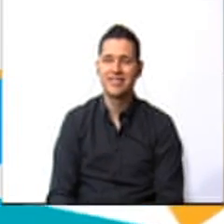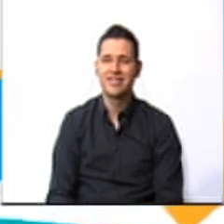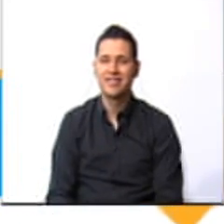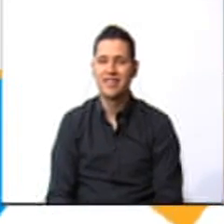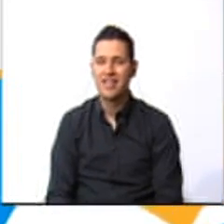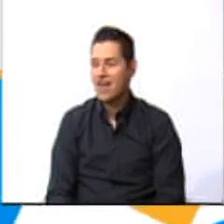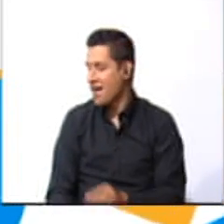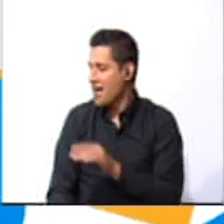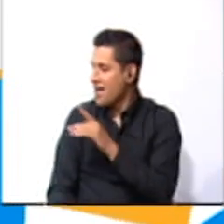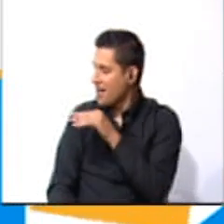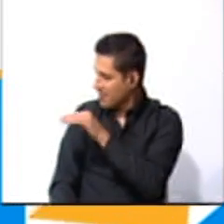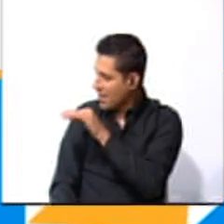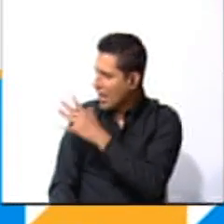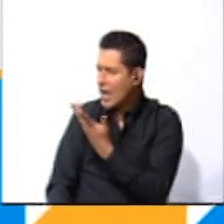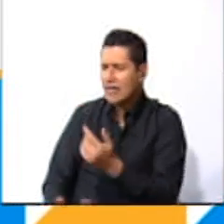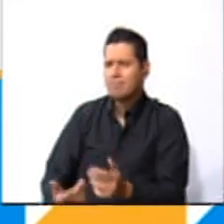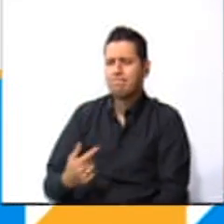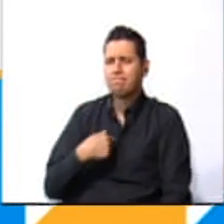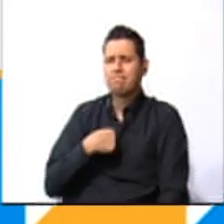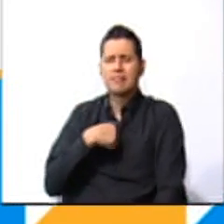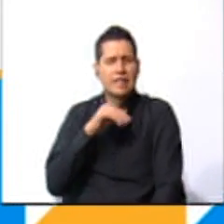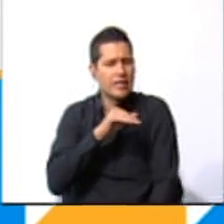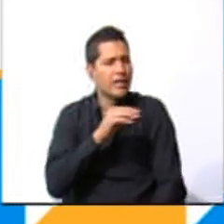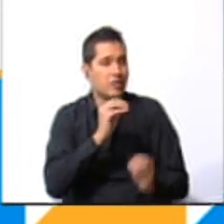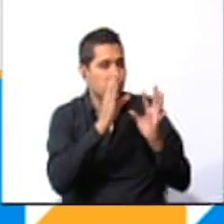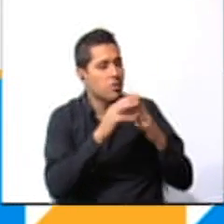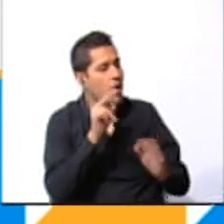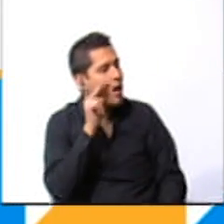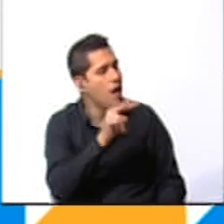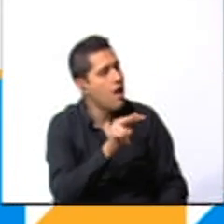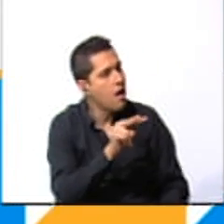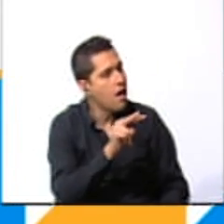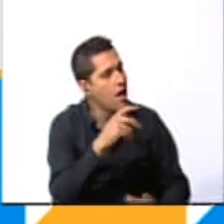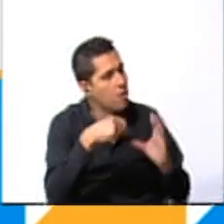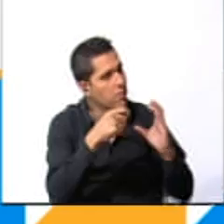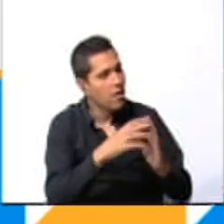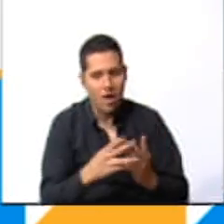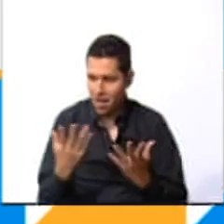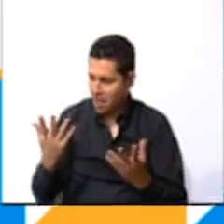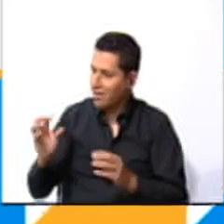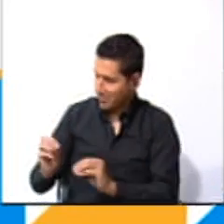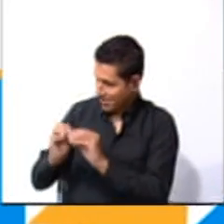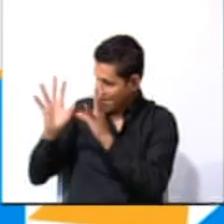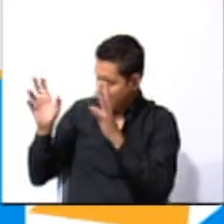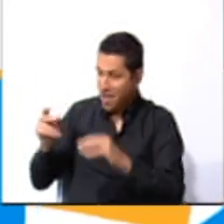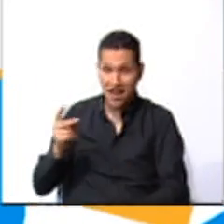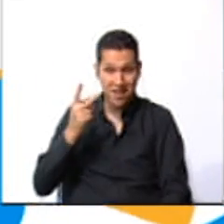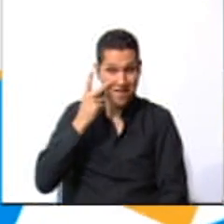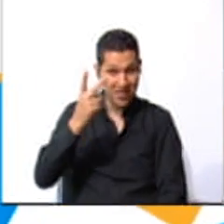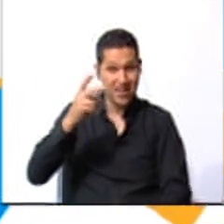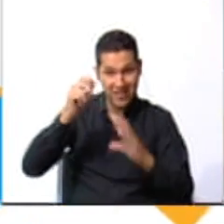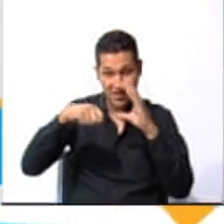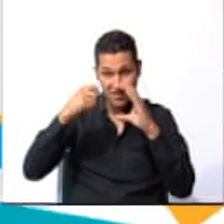Jack! Teacher, I was watching the video. Of course, your video